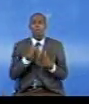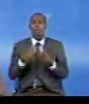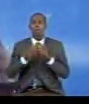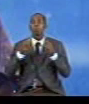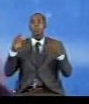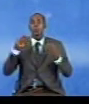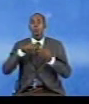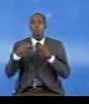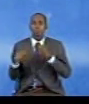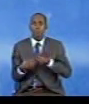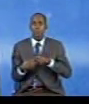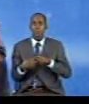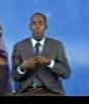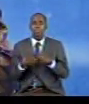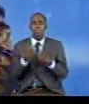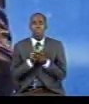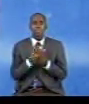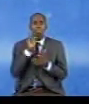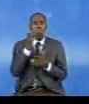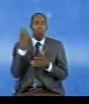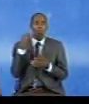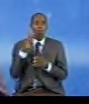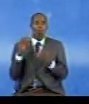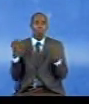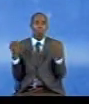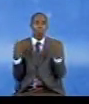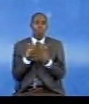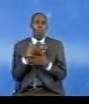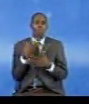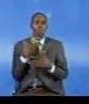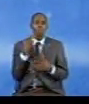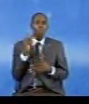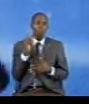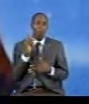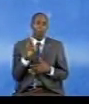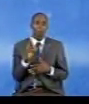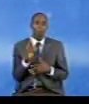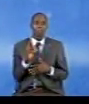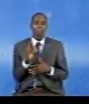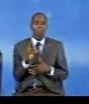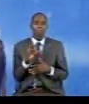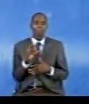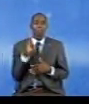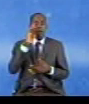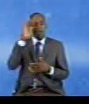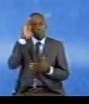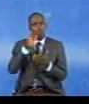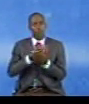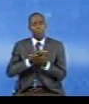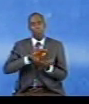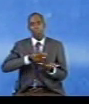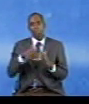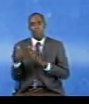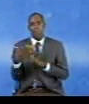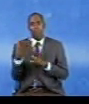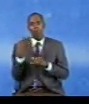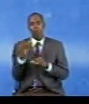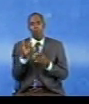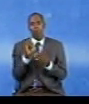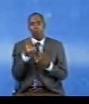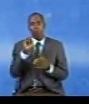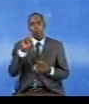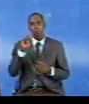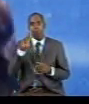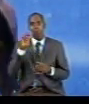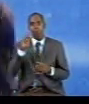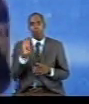I was afraid of myself. My husband died of stroke 2019, and last year, before this